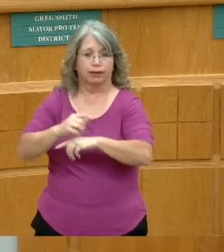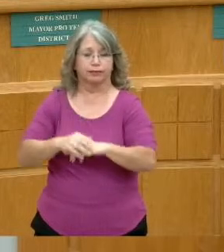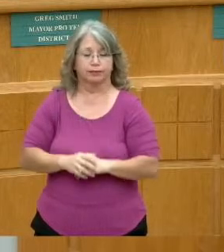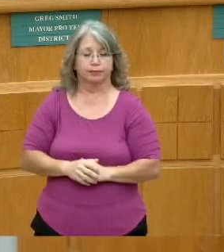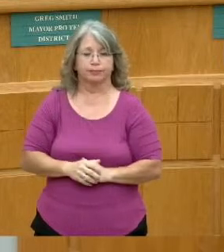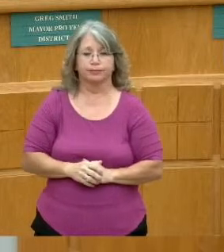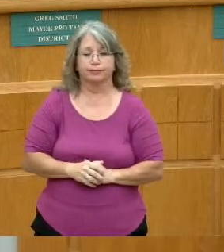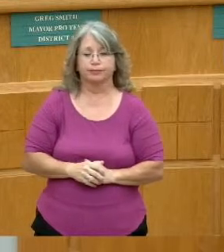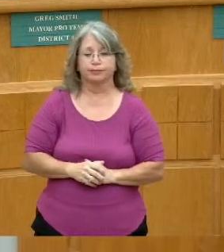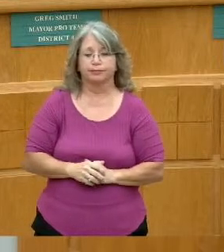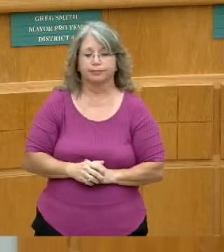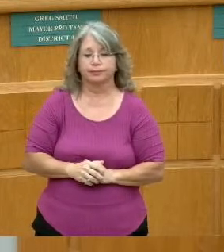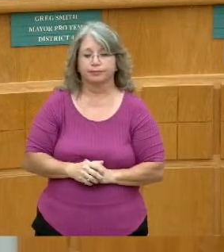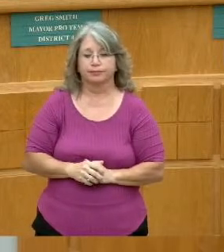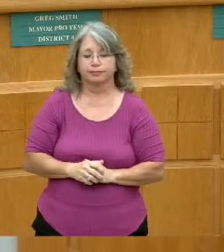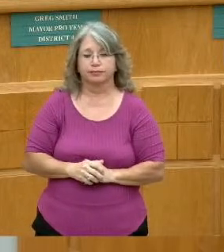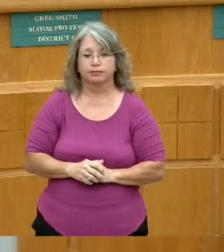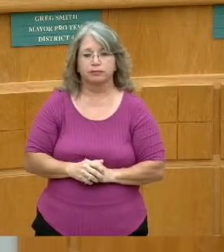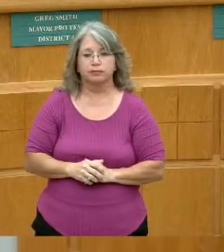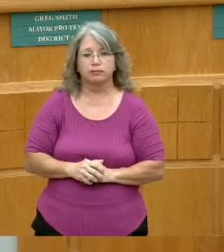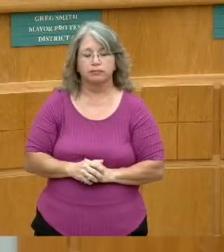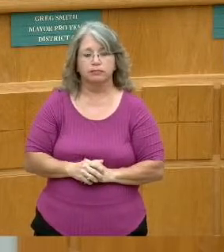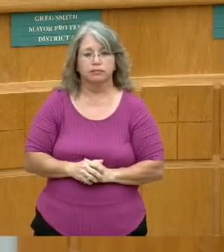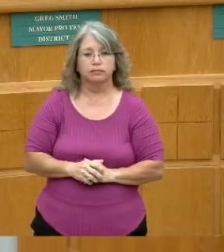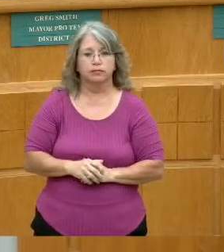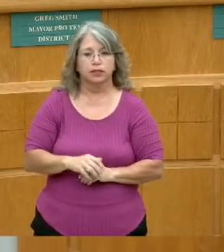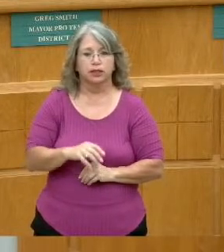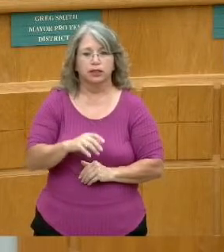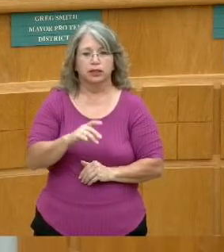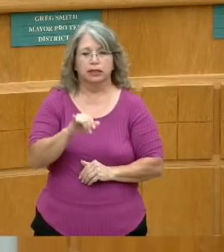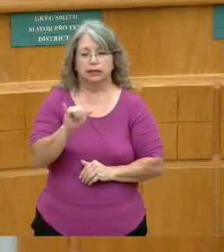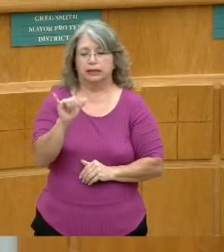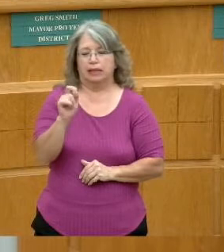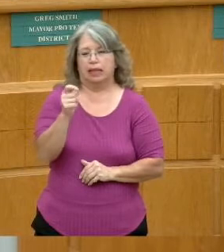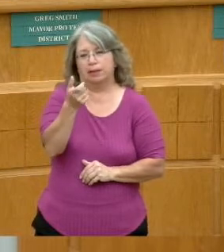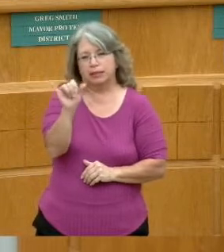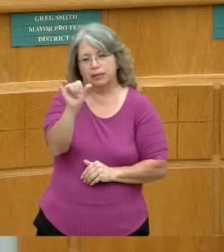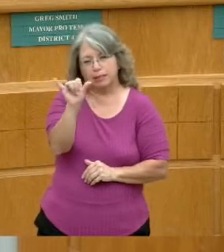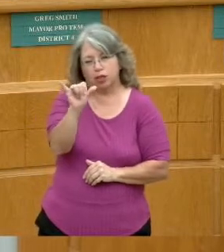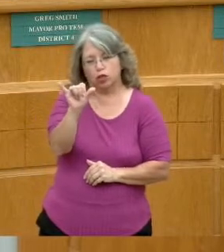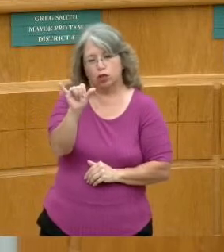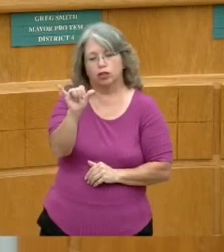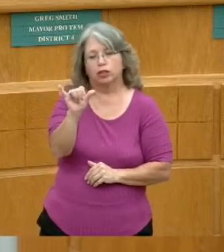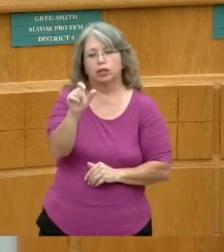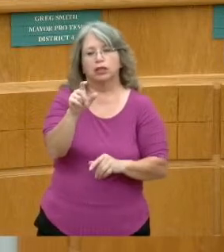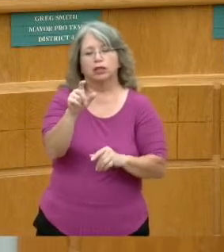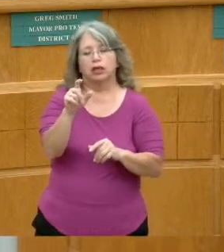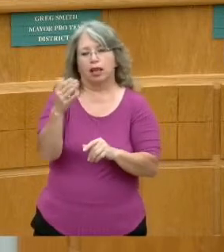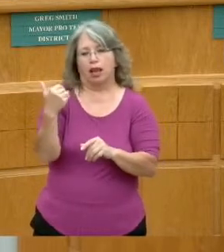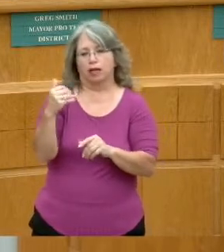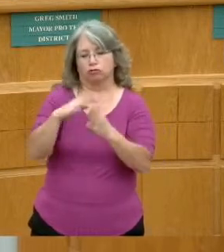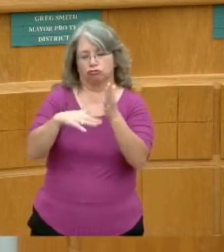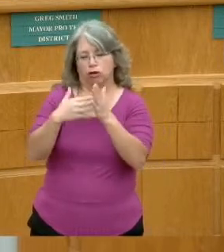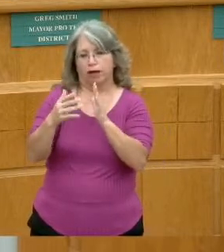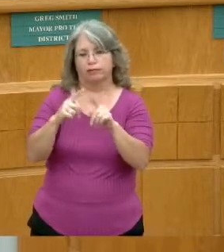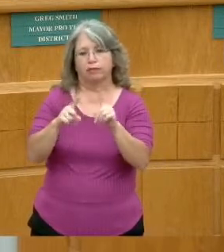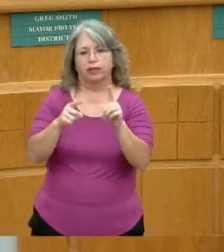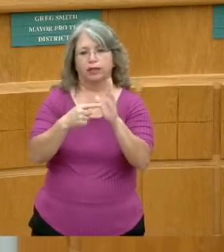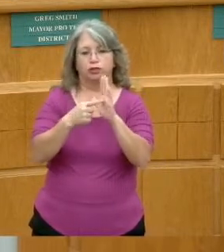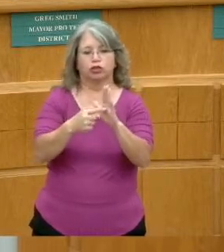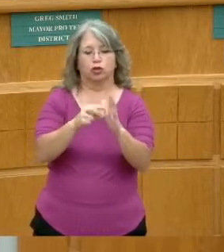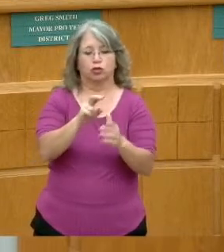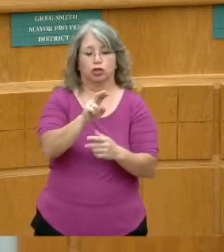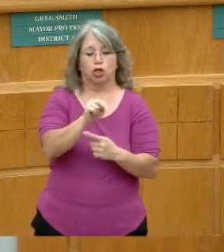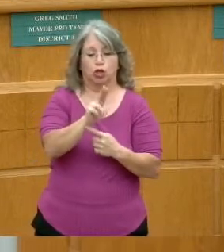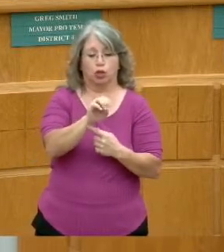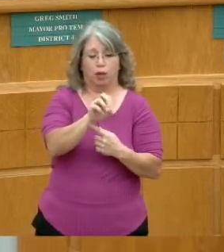This is similar to the last graph, except it shows a comparison between Nueces and the rest of the Coastal Bend. And